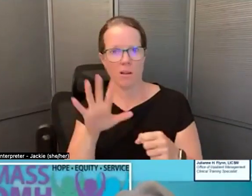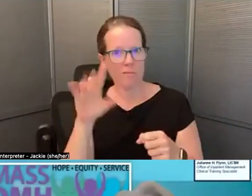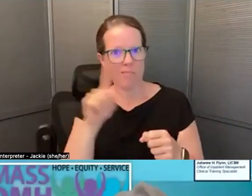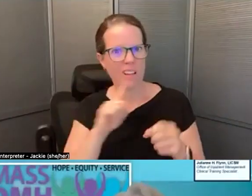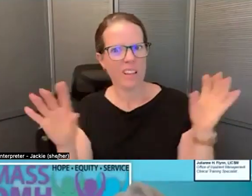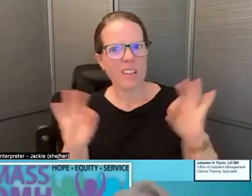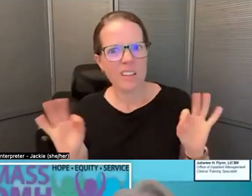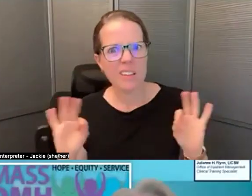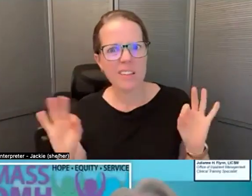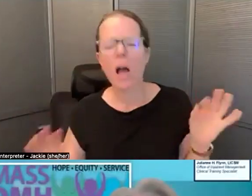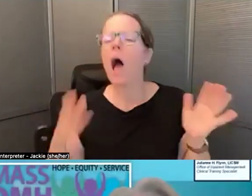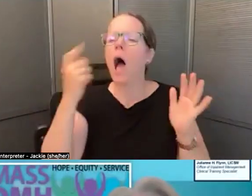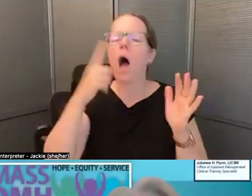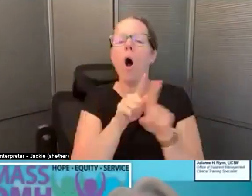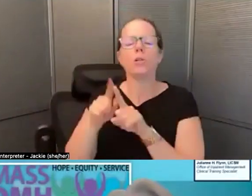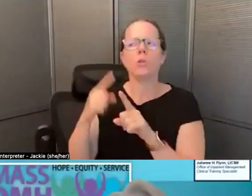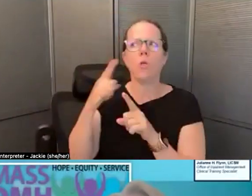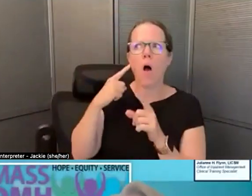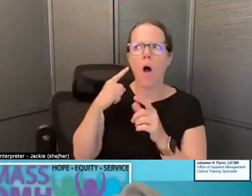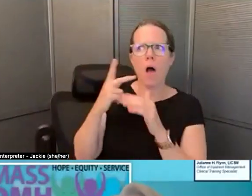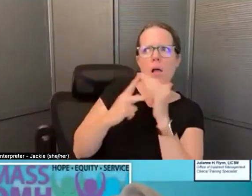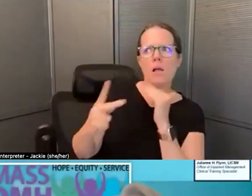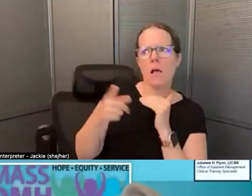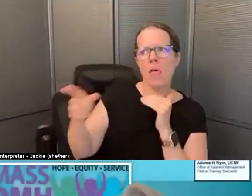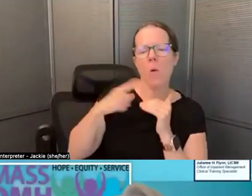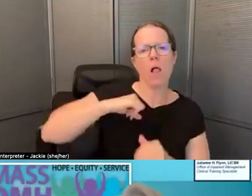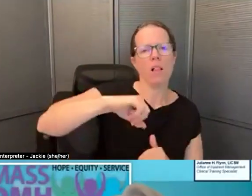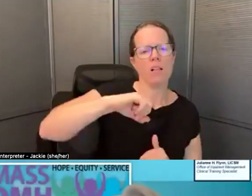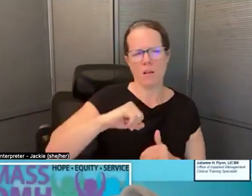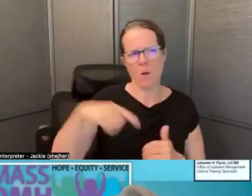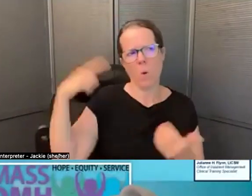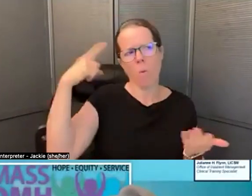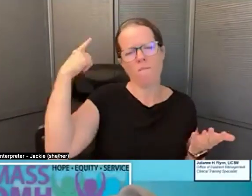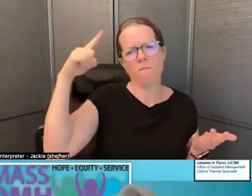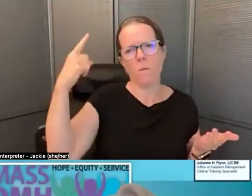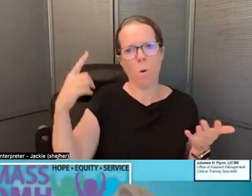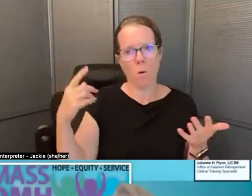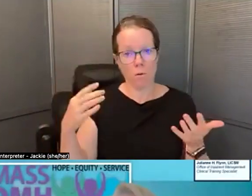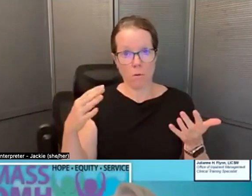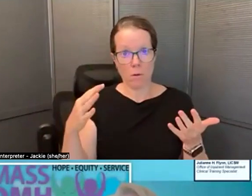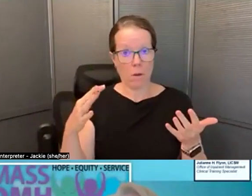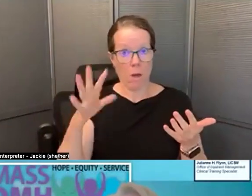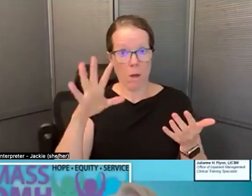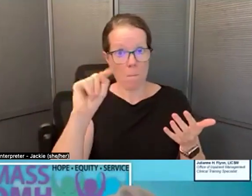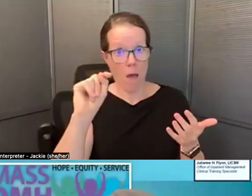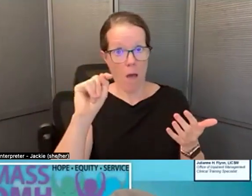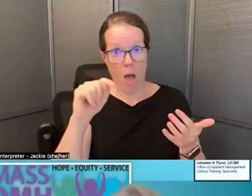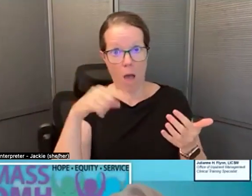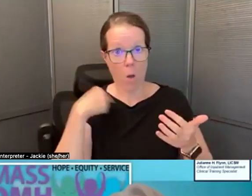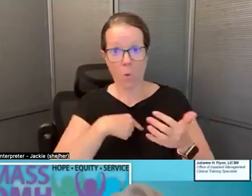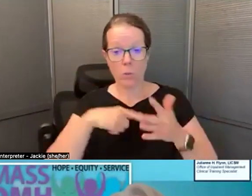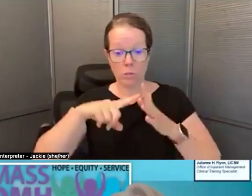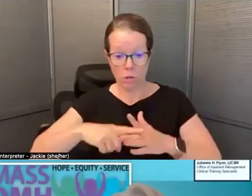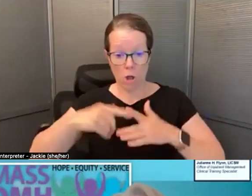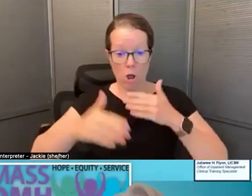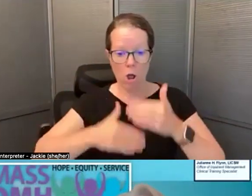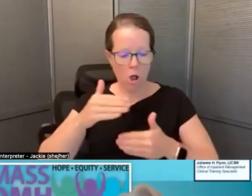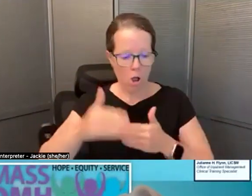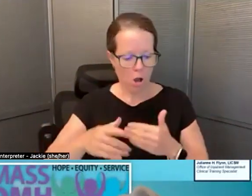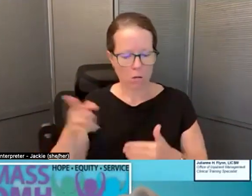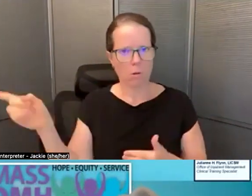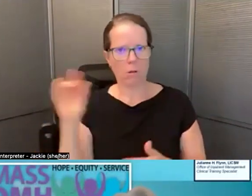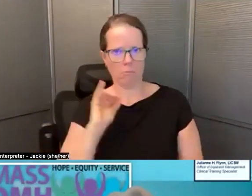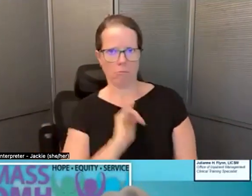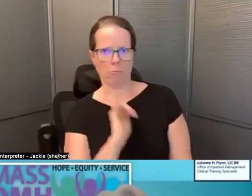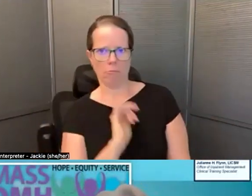some skepticism or what's in it for me. And I think once we started and it was something that wasn't being done to or check off this box, it